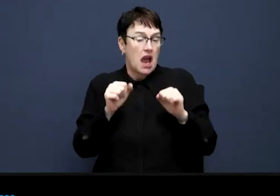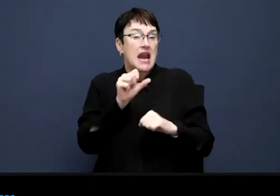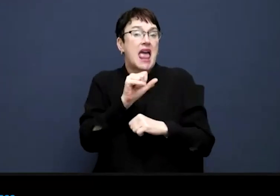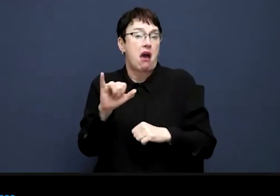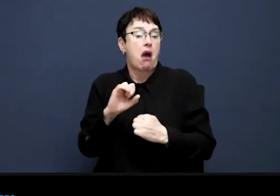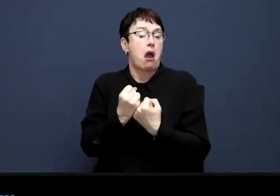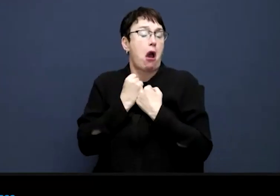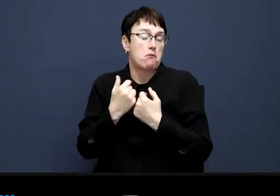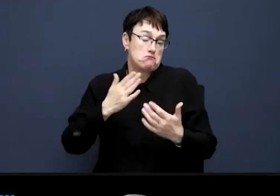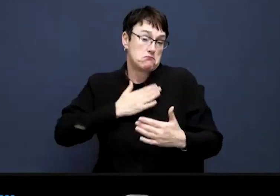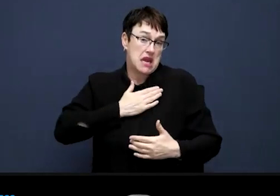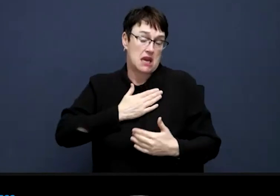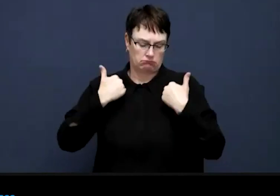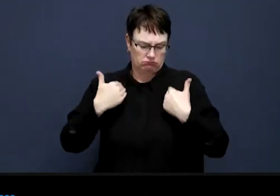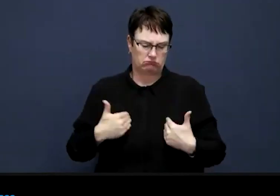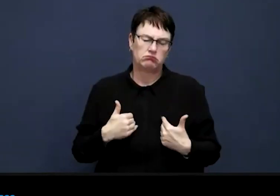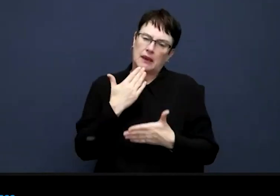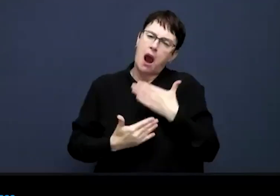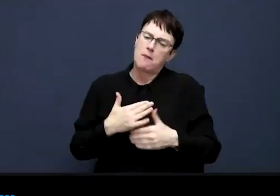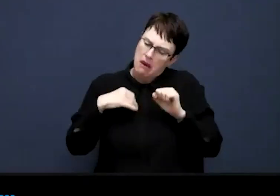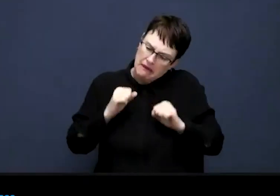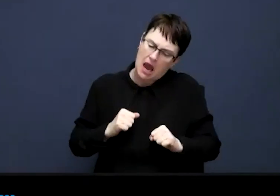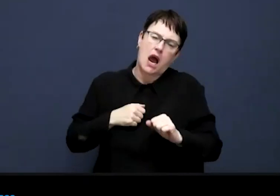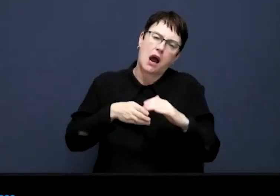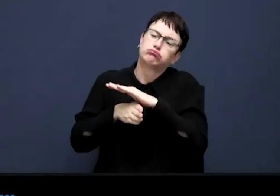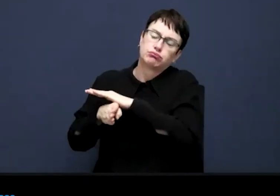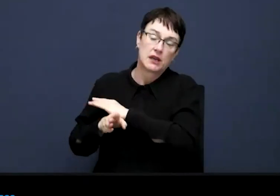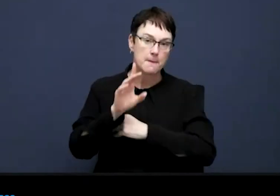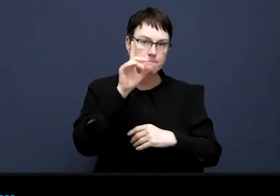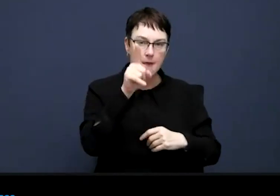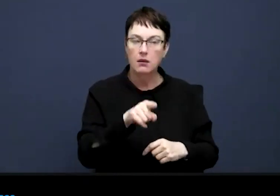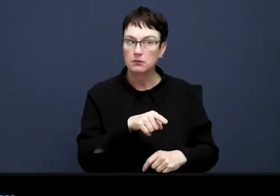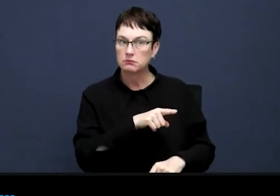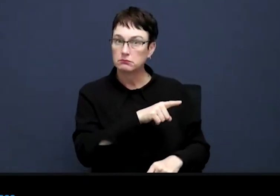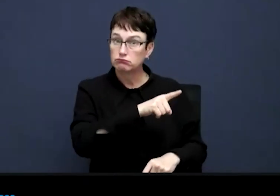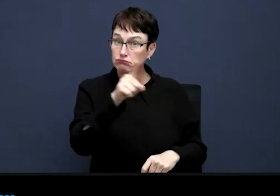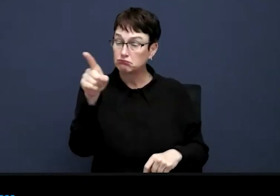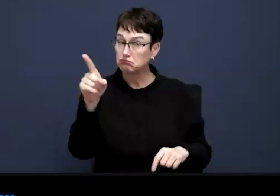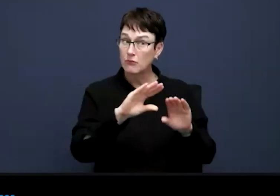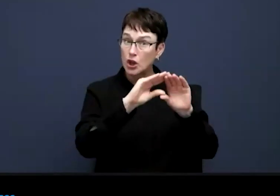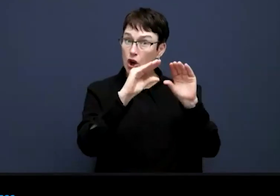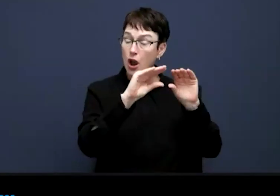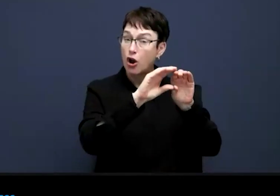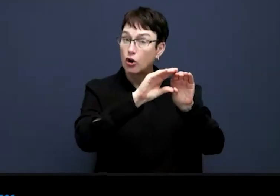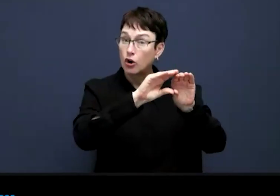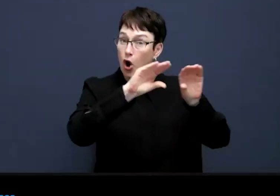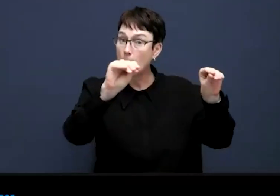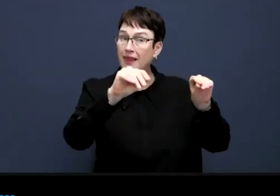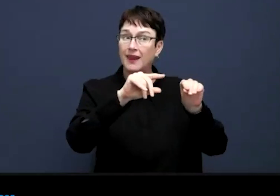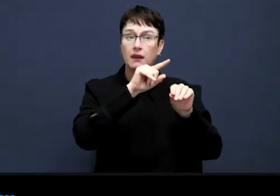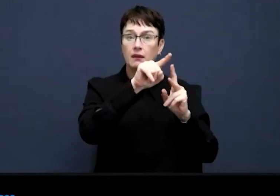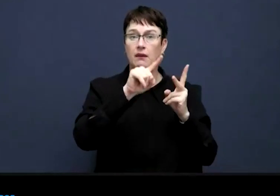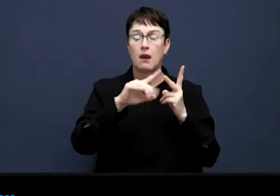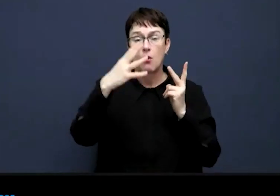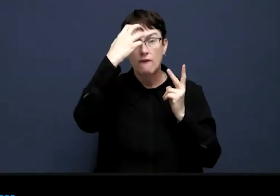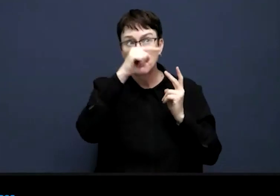important tool within the kit of somebody with a disability in modern society, somebody with the requisite levels of digital confidence